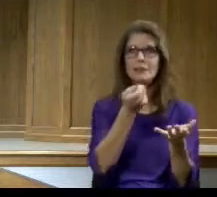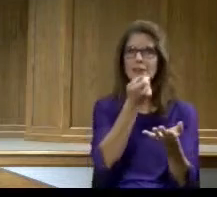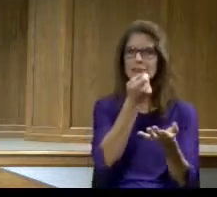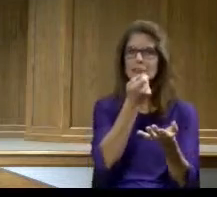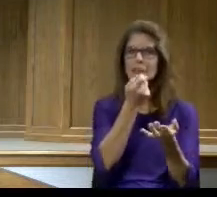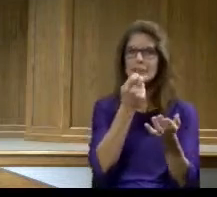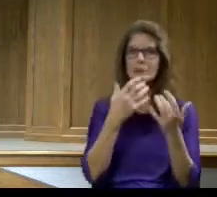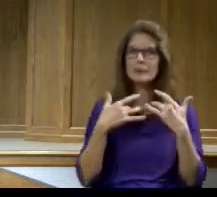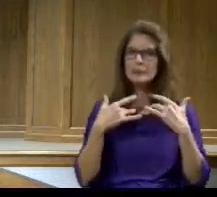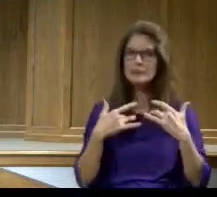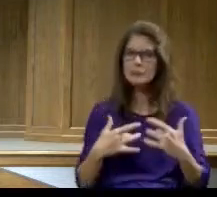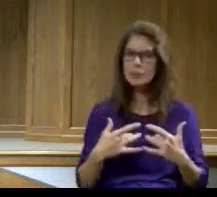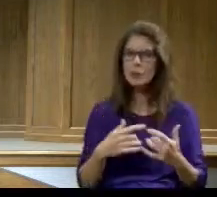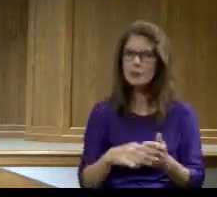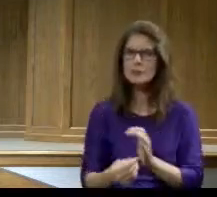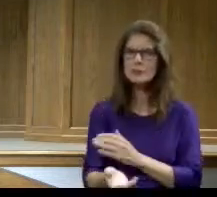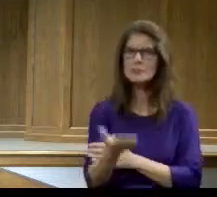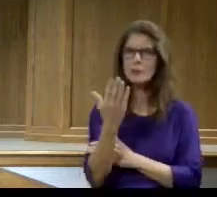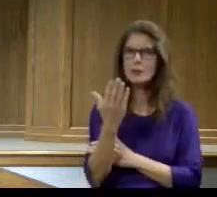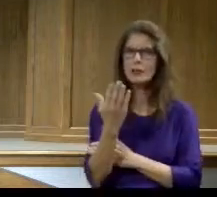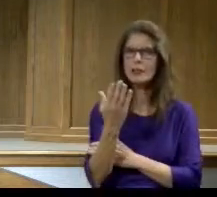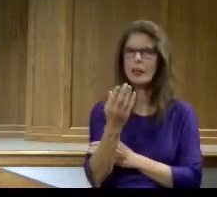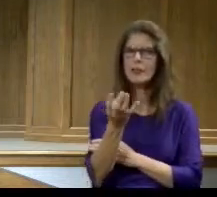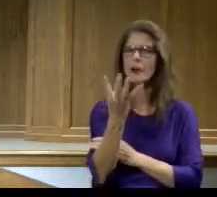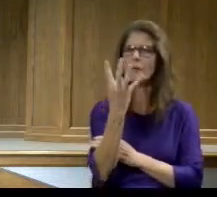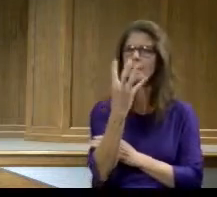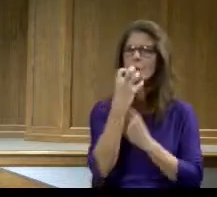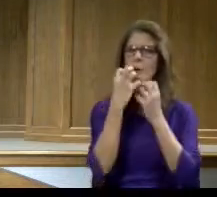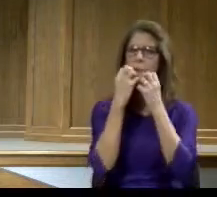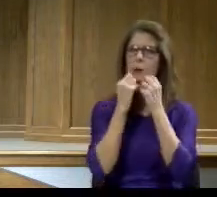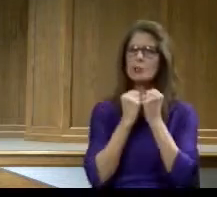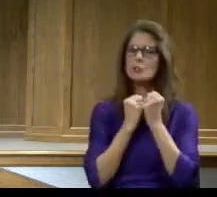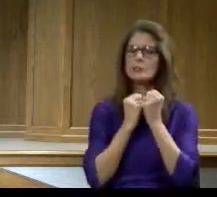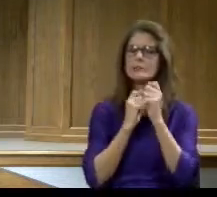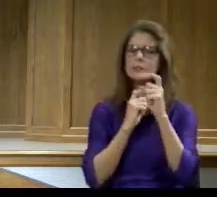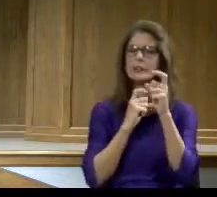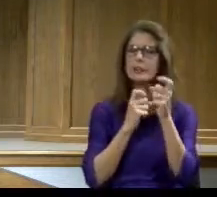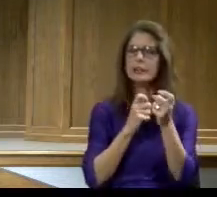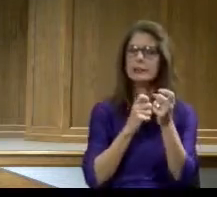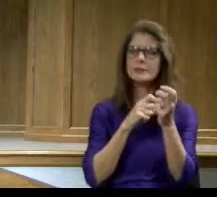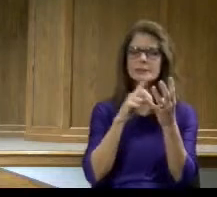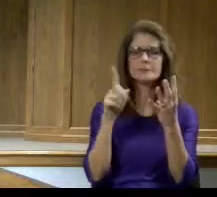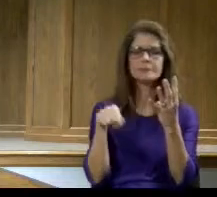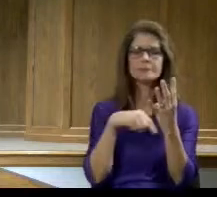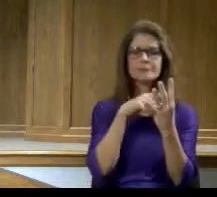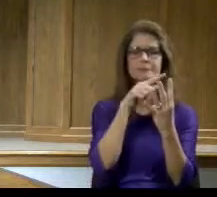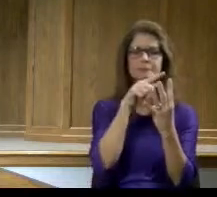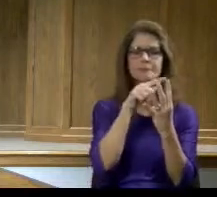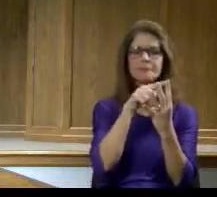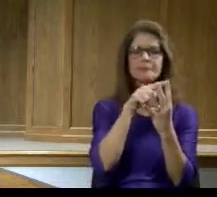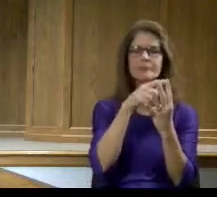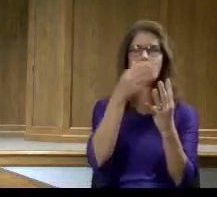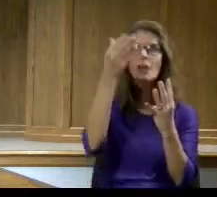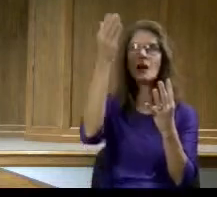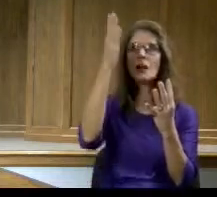four precious gifts from God. Number one, look at verse 23. God gives us security.